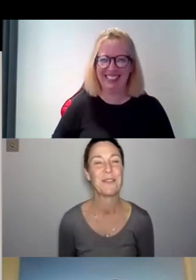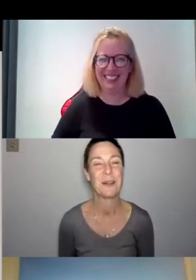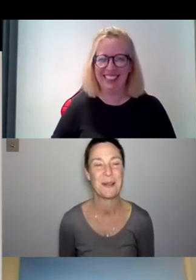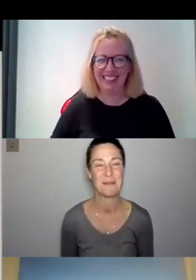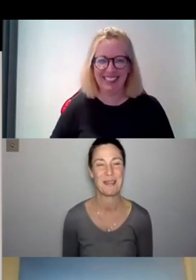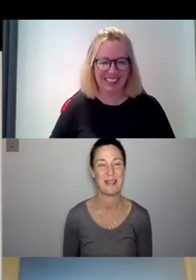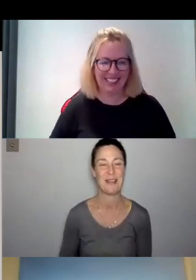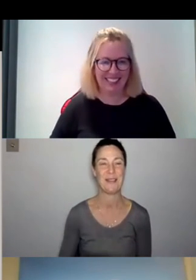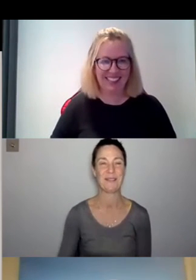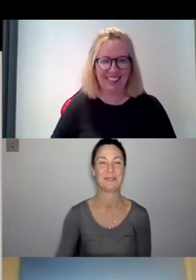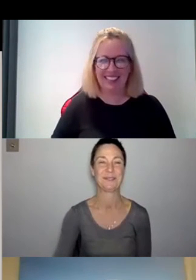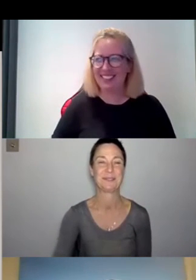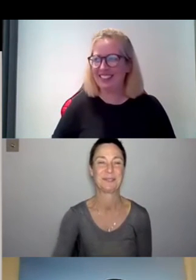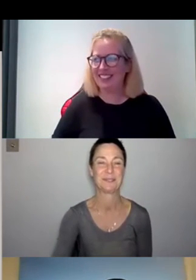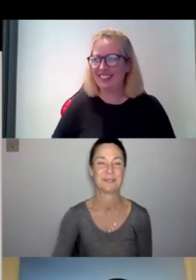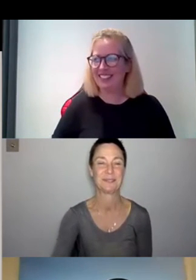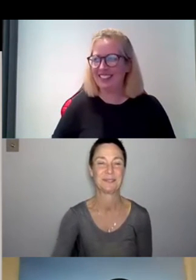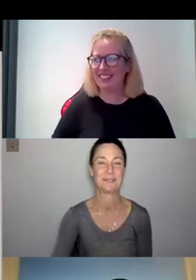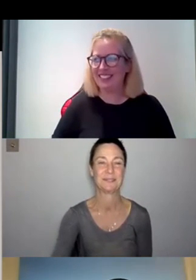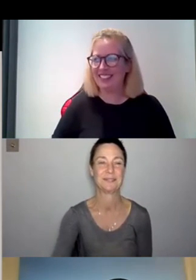You're very welcome. Thank you.